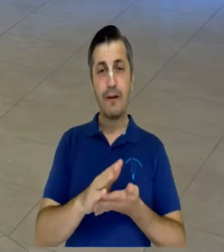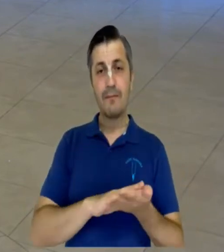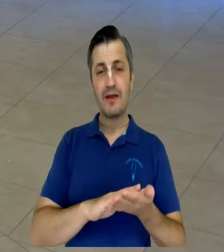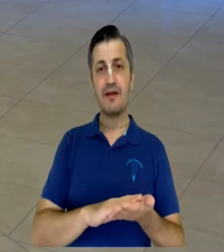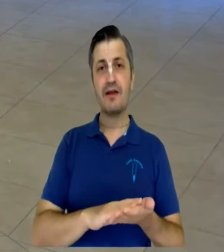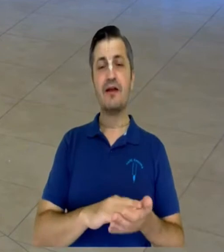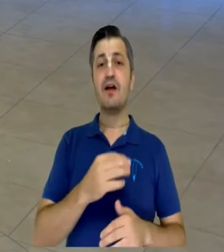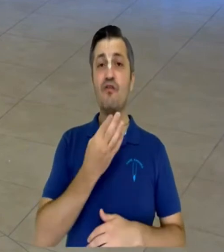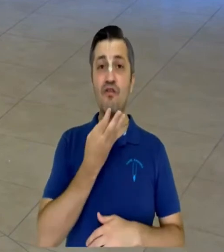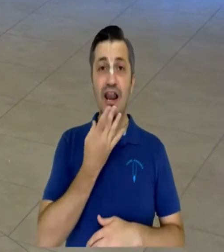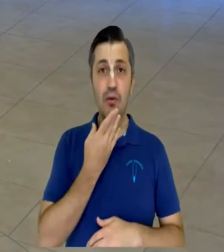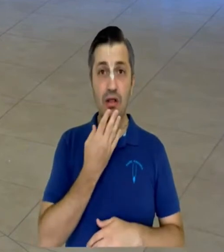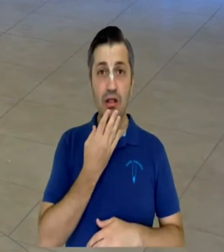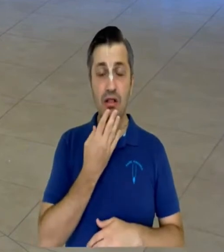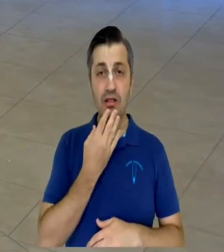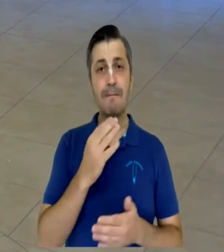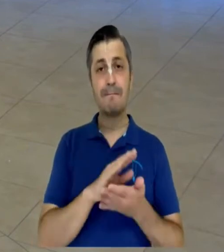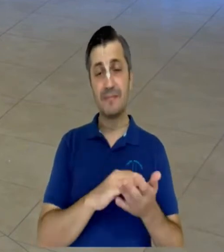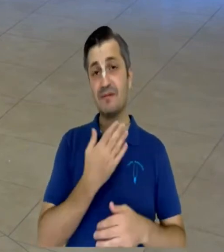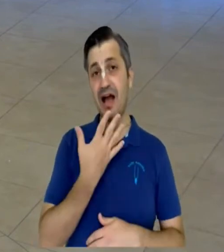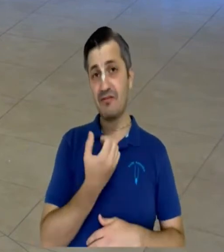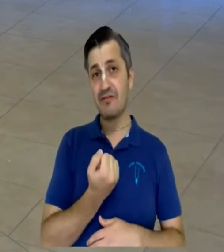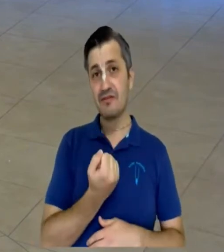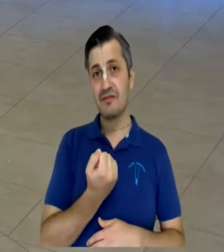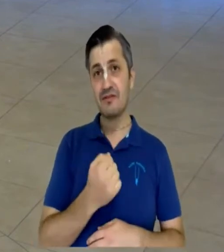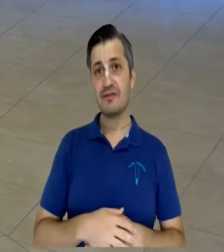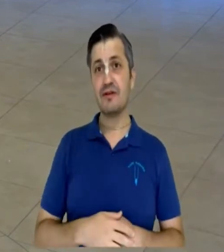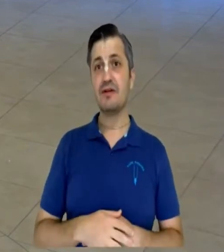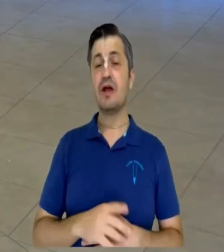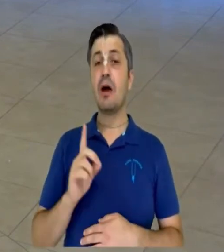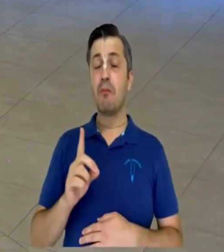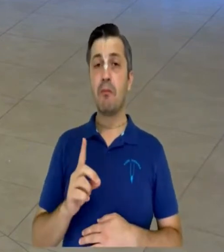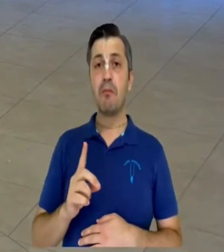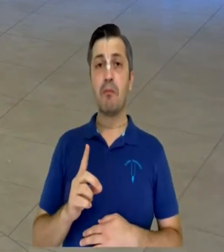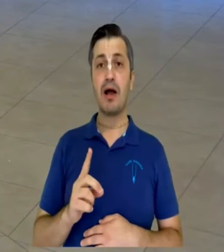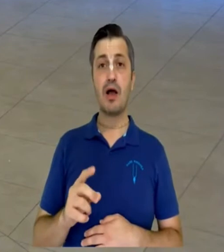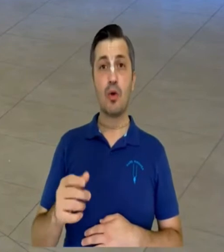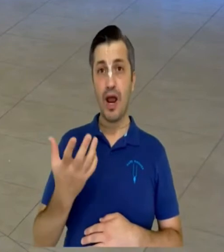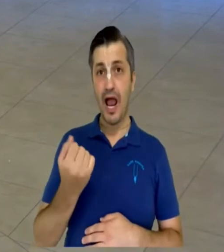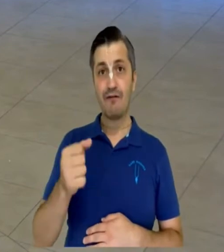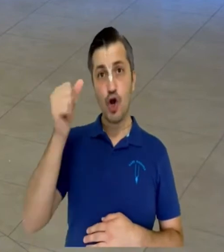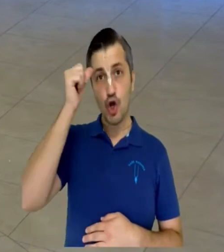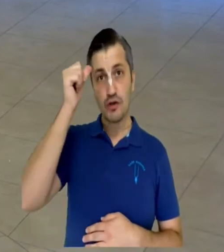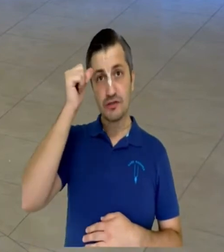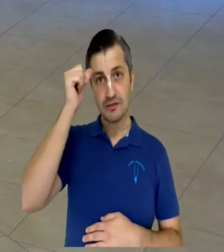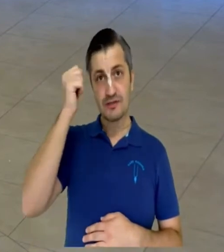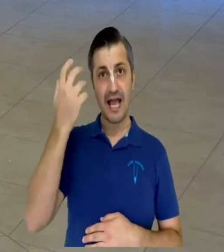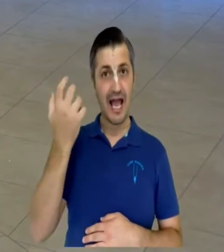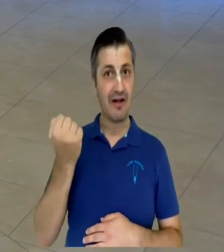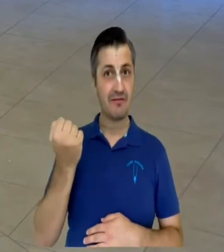and the eternity and the consciousness is always with us. We understand, this is